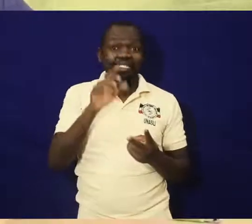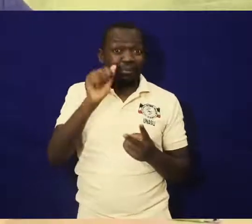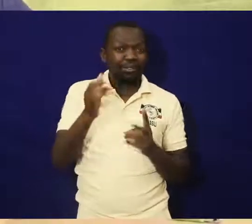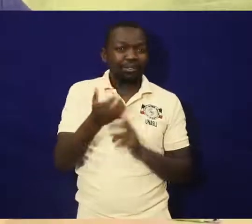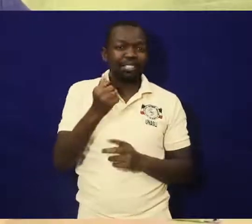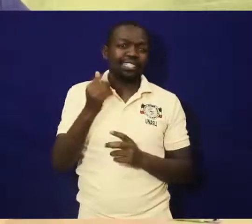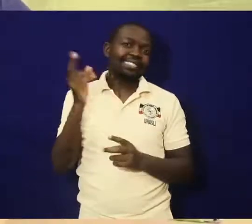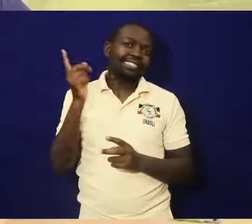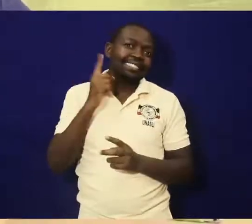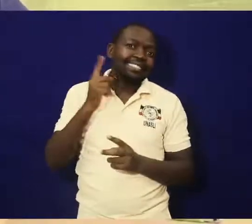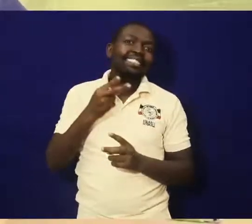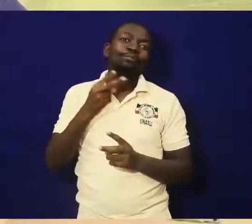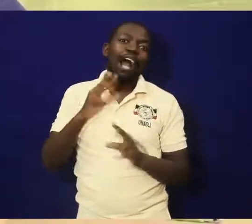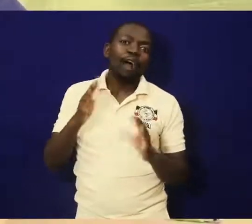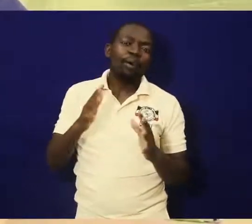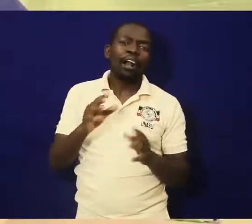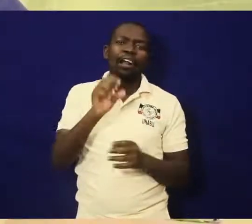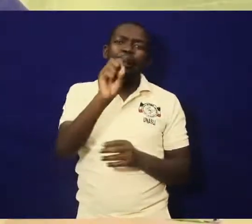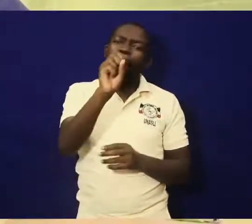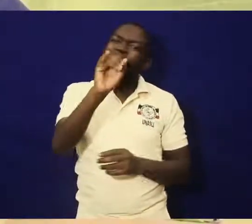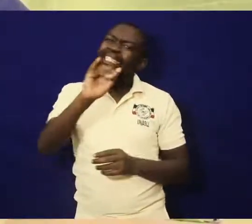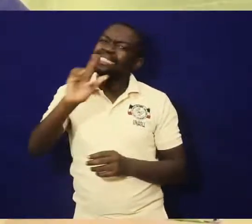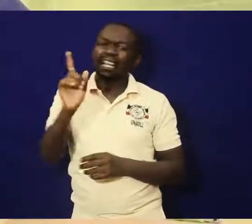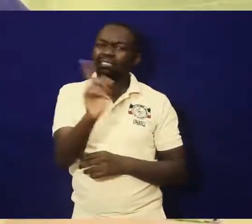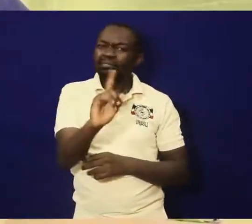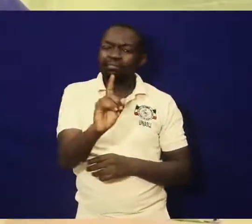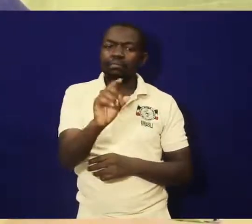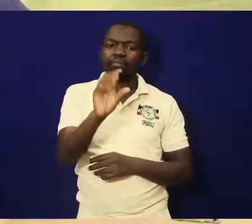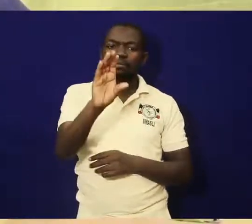the right pronunciation of this word.